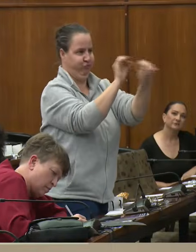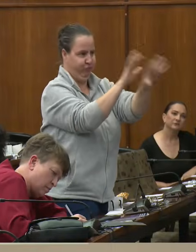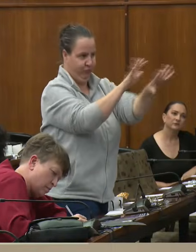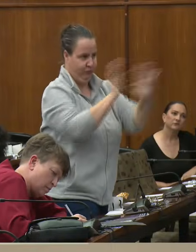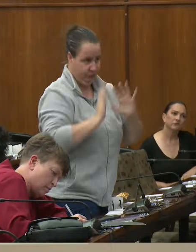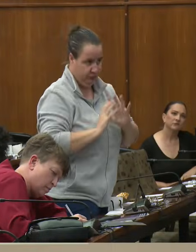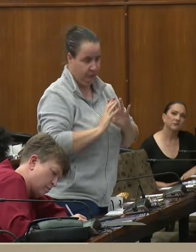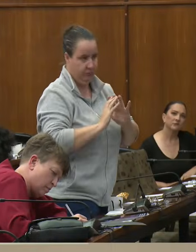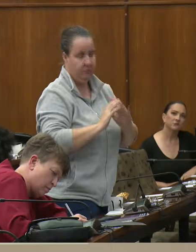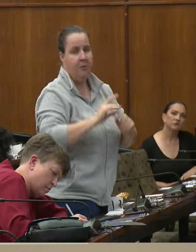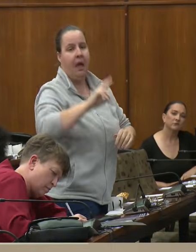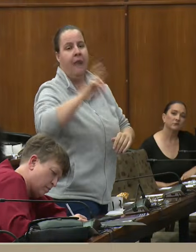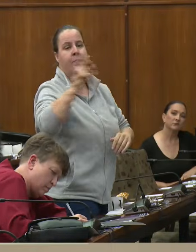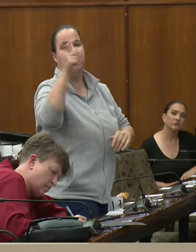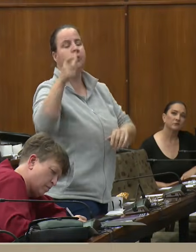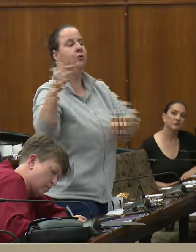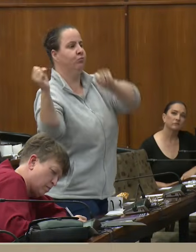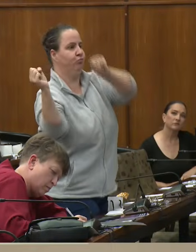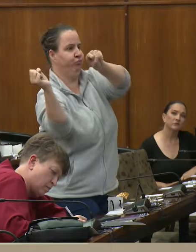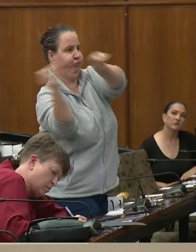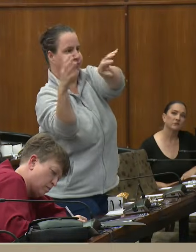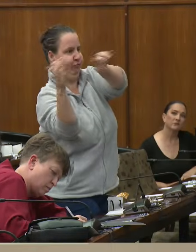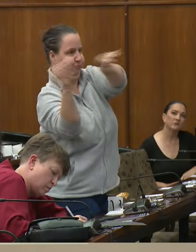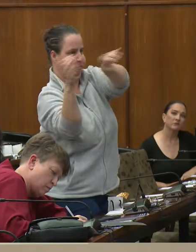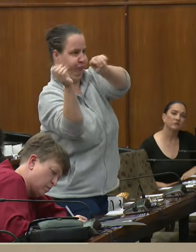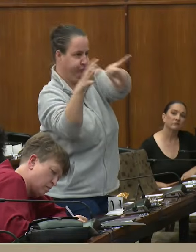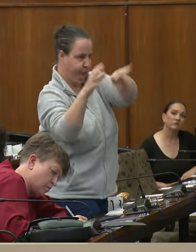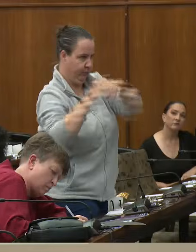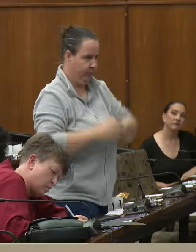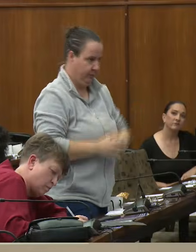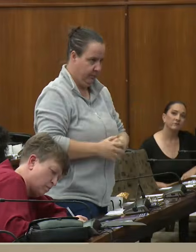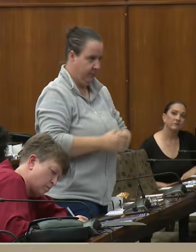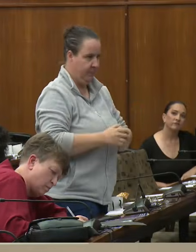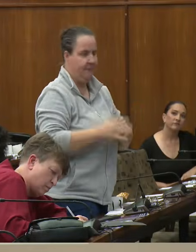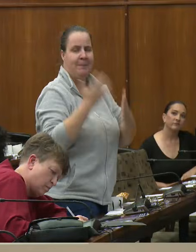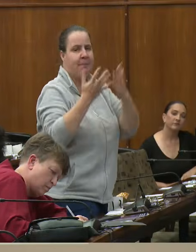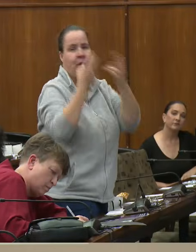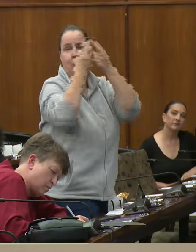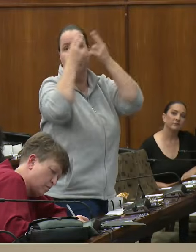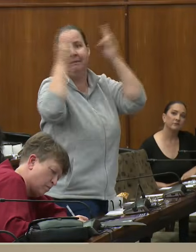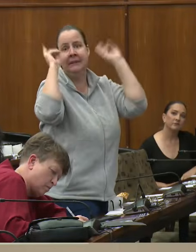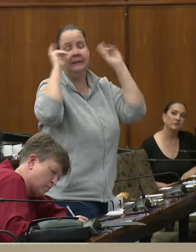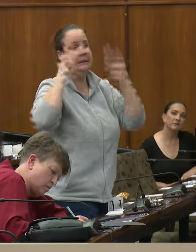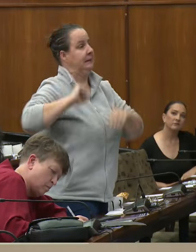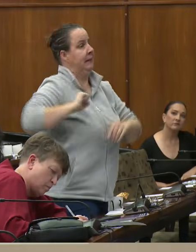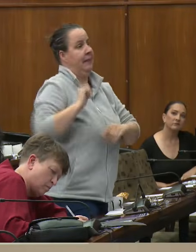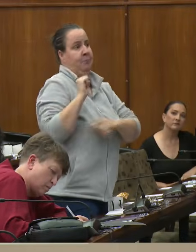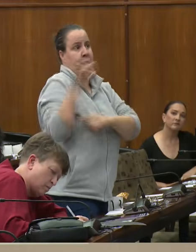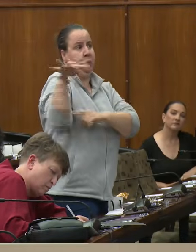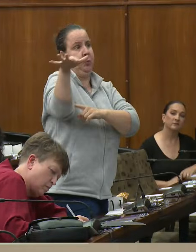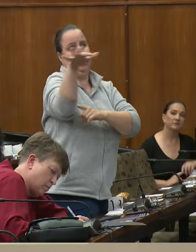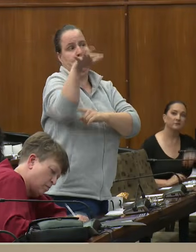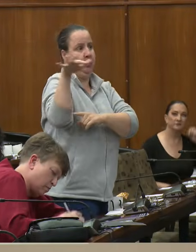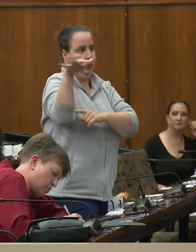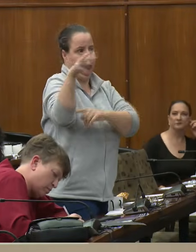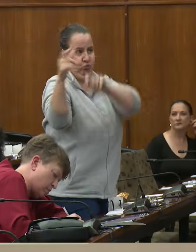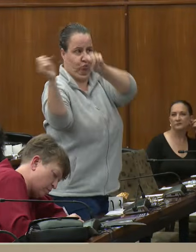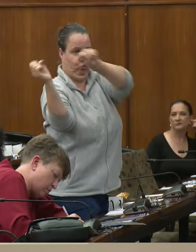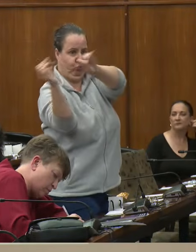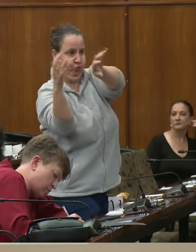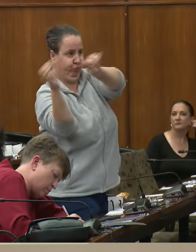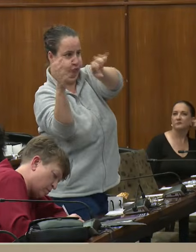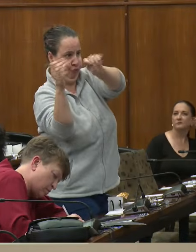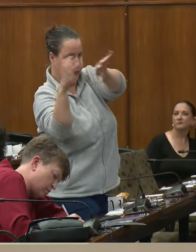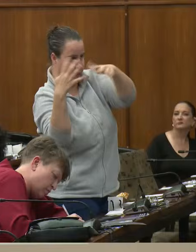and I share my input with you. Somebody else shares their input with you. Maybe the University of